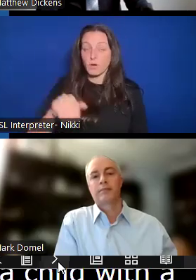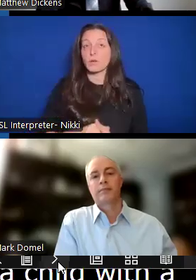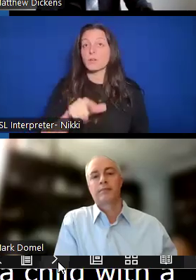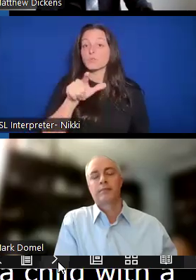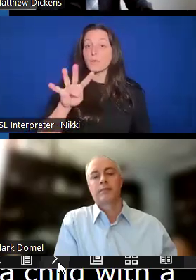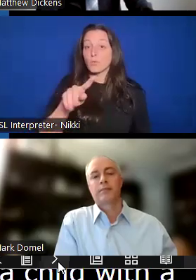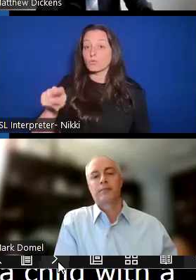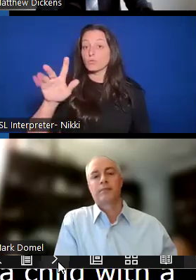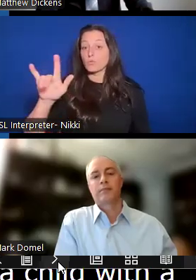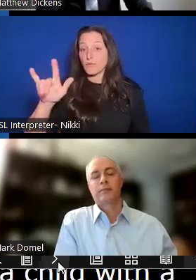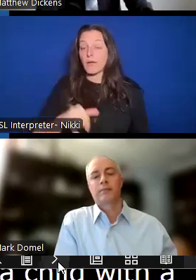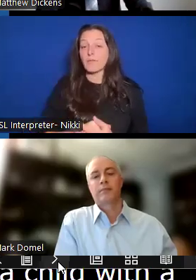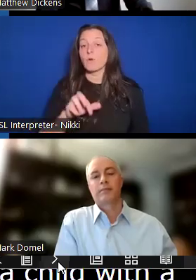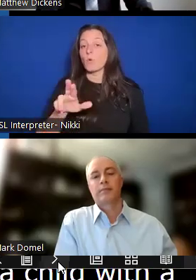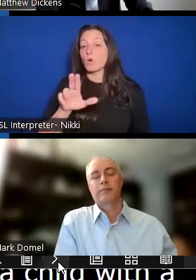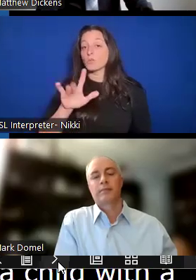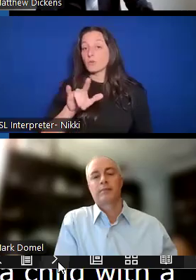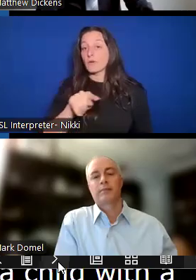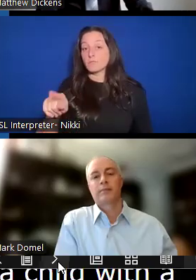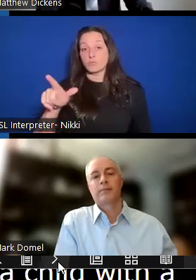2024-2025, and 2025-26.